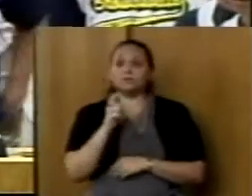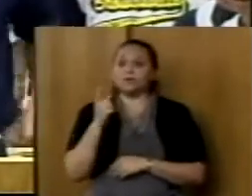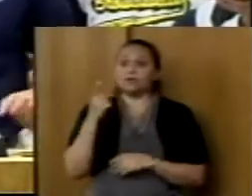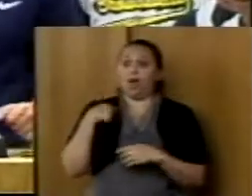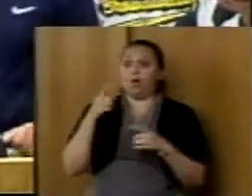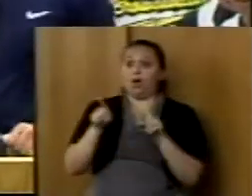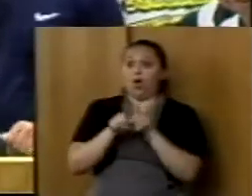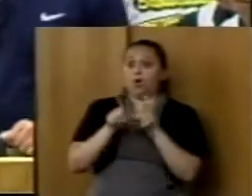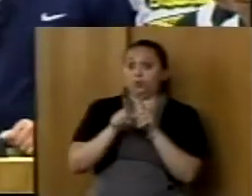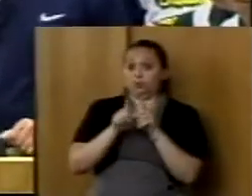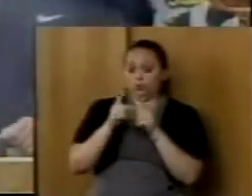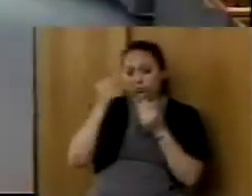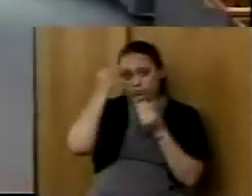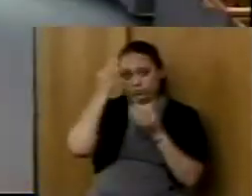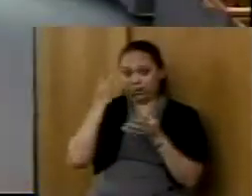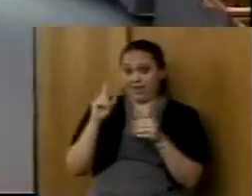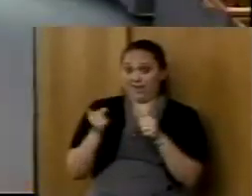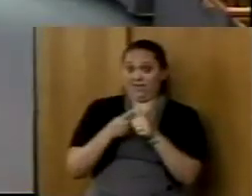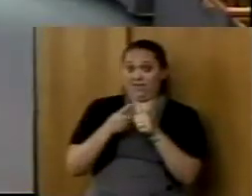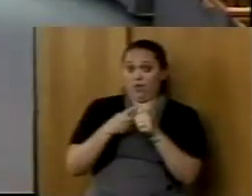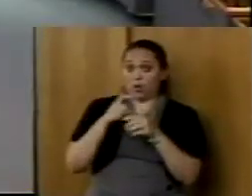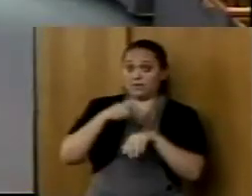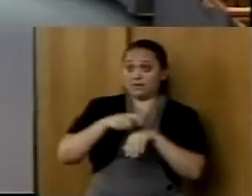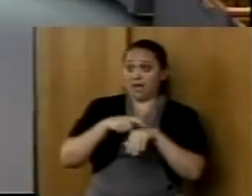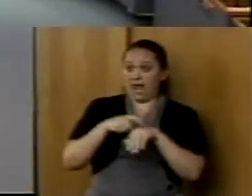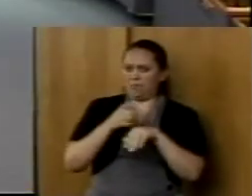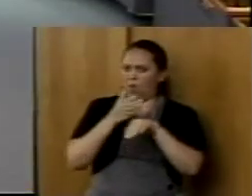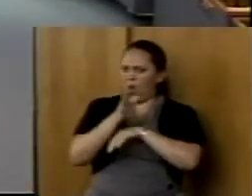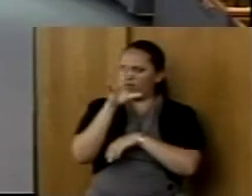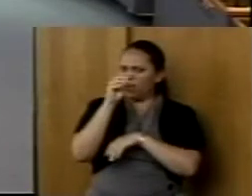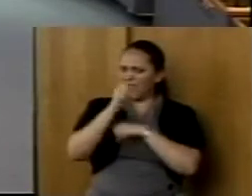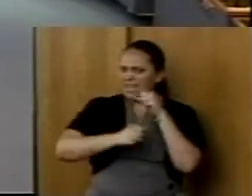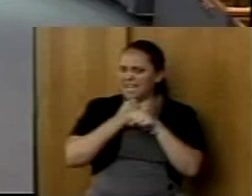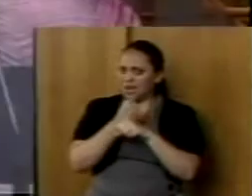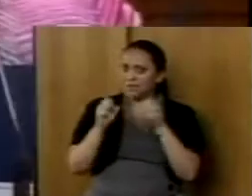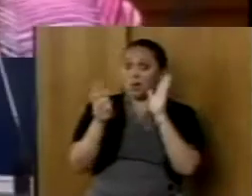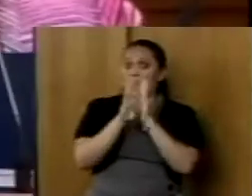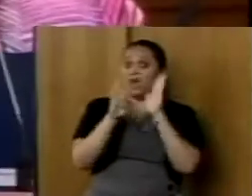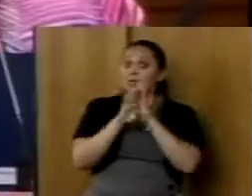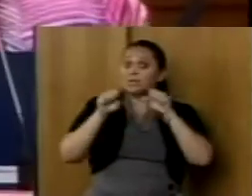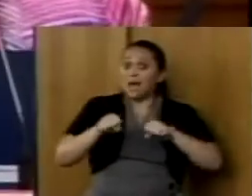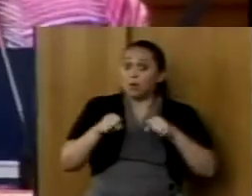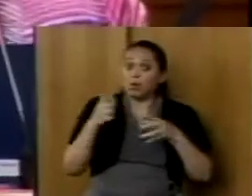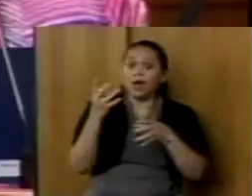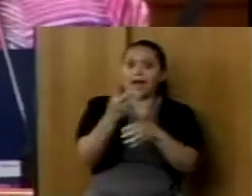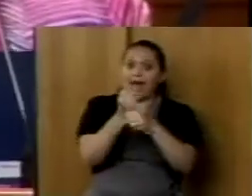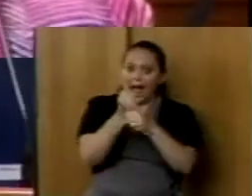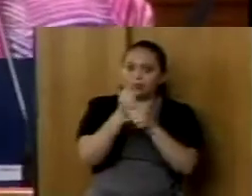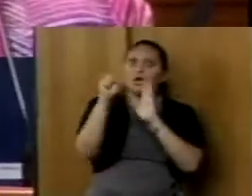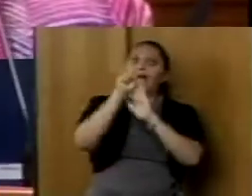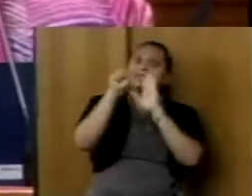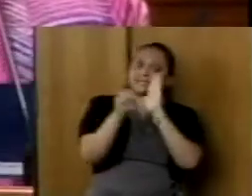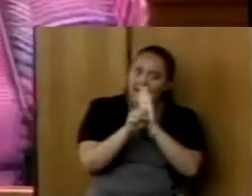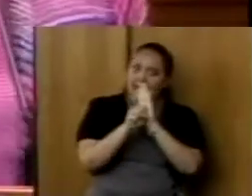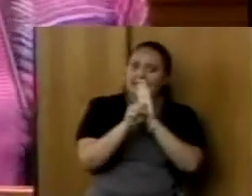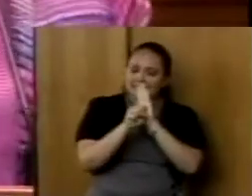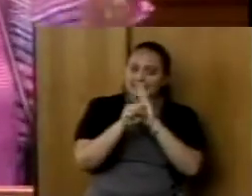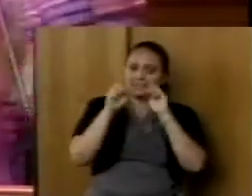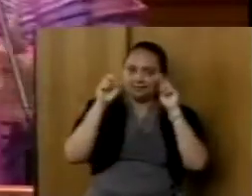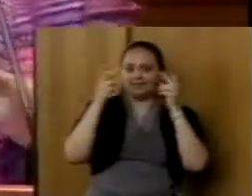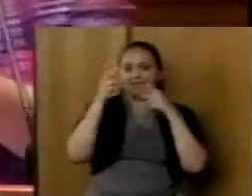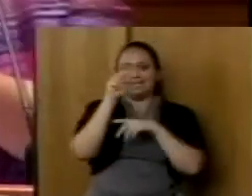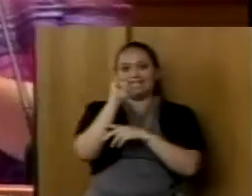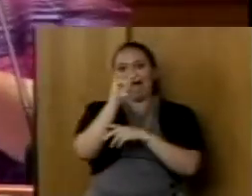time, and correct me if I'm wrong, over 50 years that Brownsville's been able to capture a That is state right. title That is in right. Little League, and that's where we all